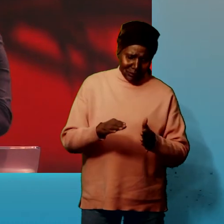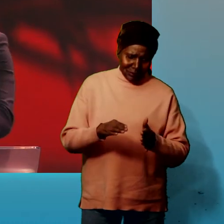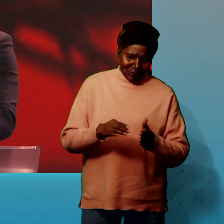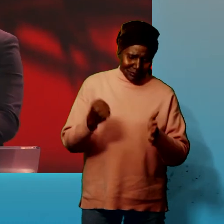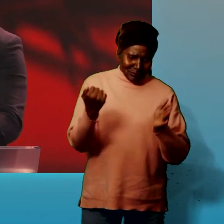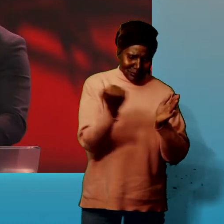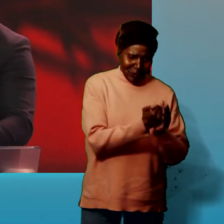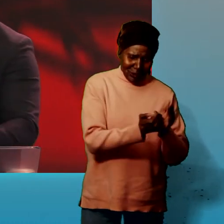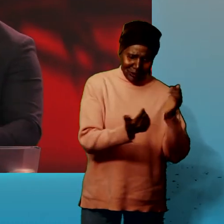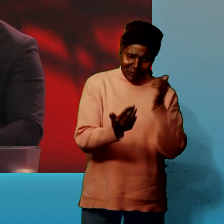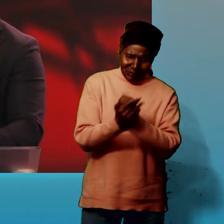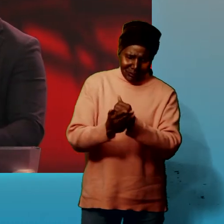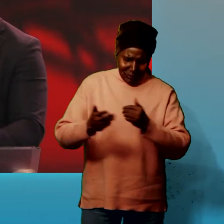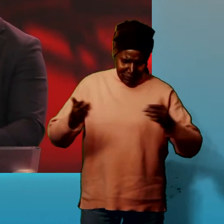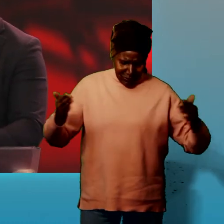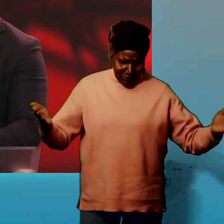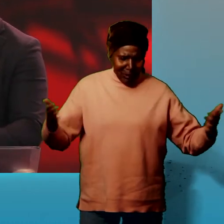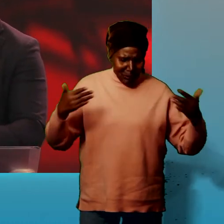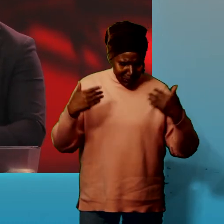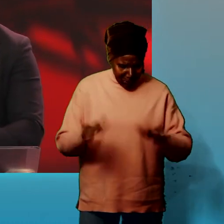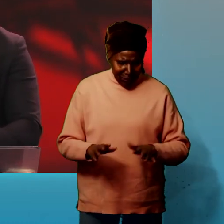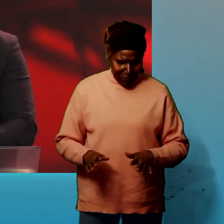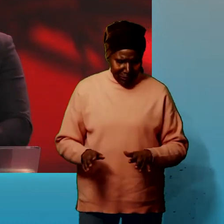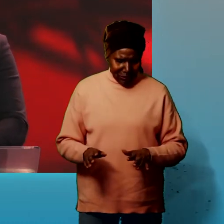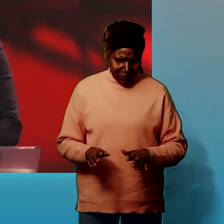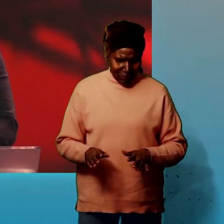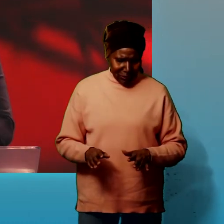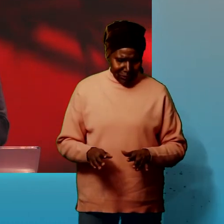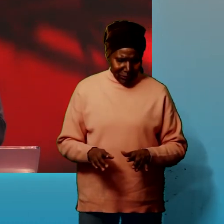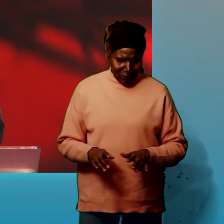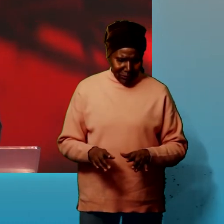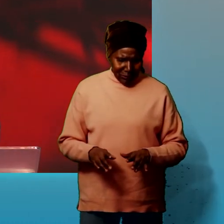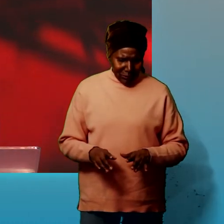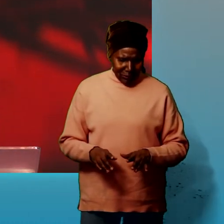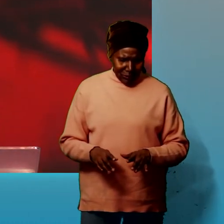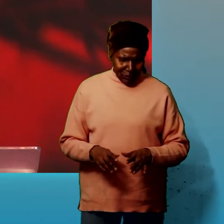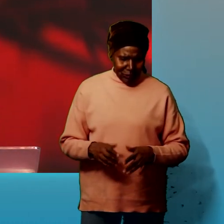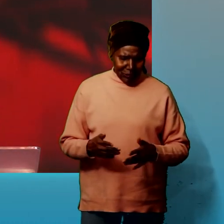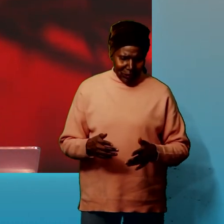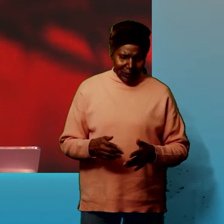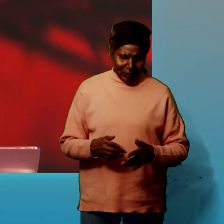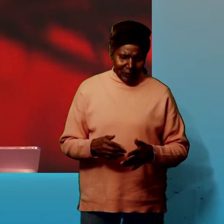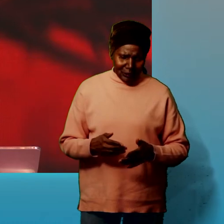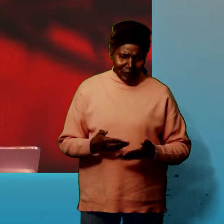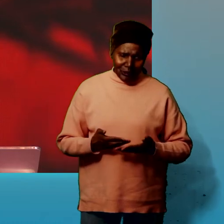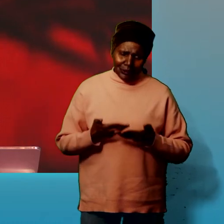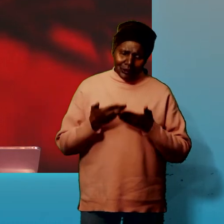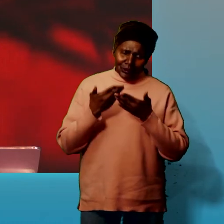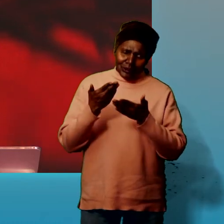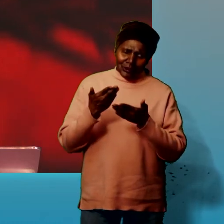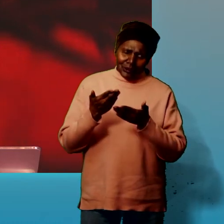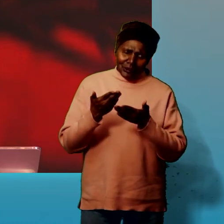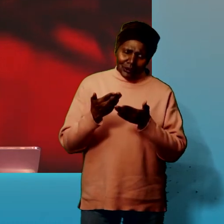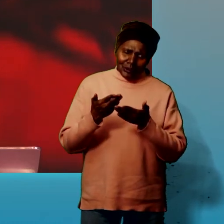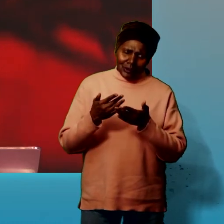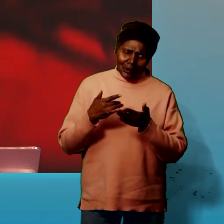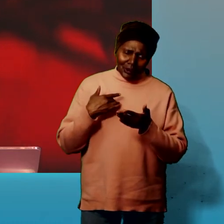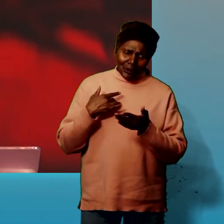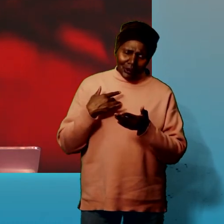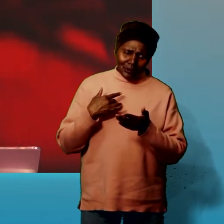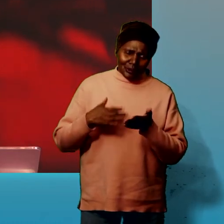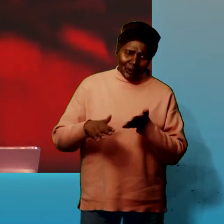life that reflects the honor and the holiness of our Lord and Savior, Jesus Christ.